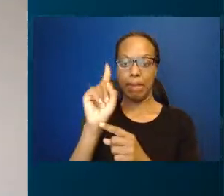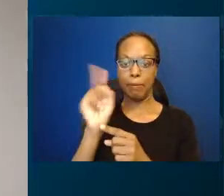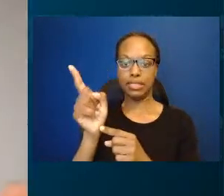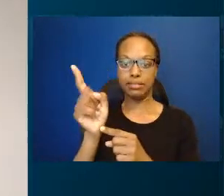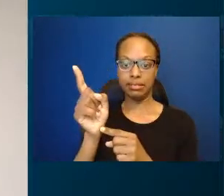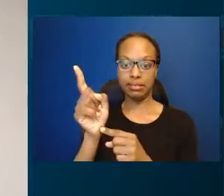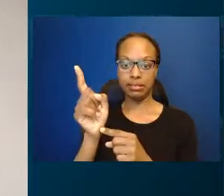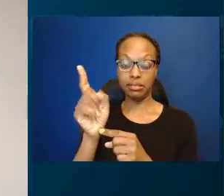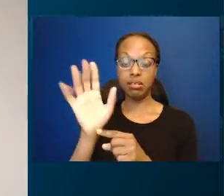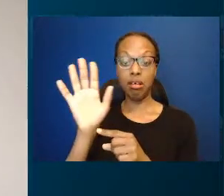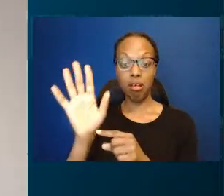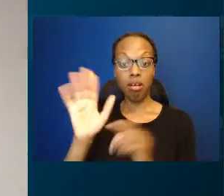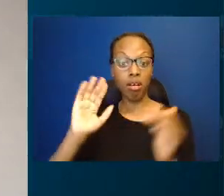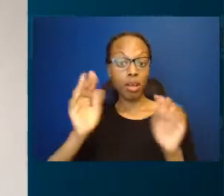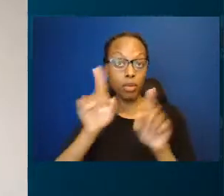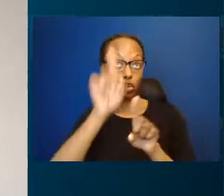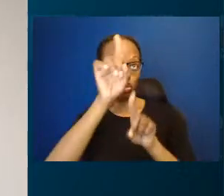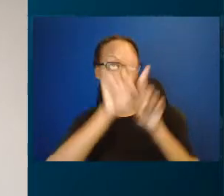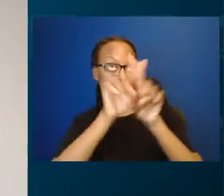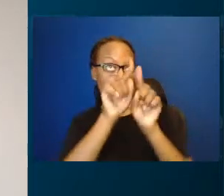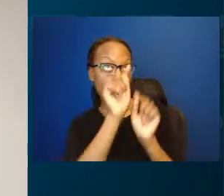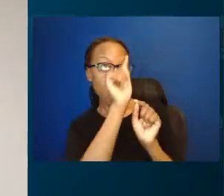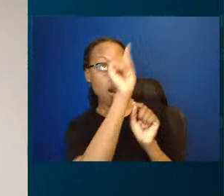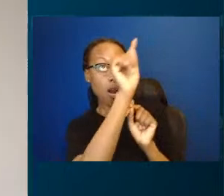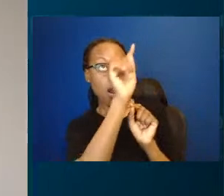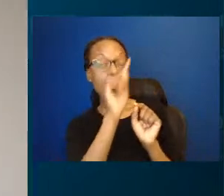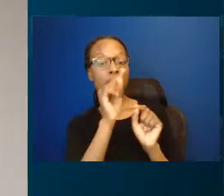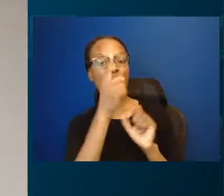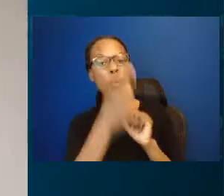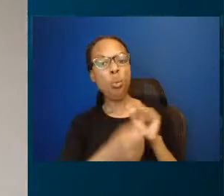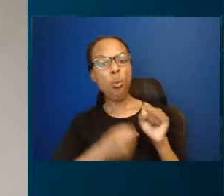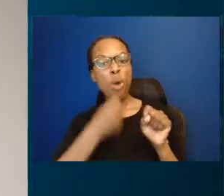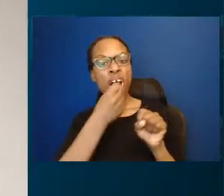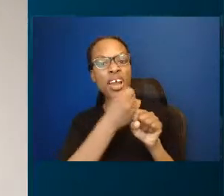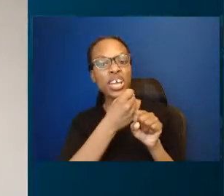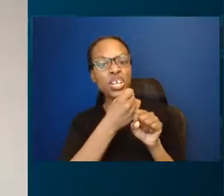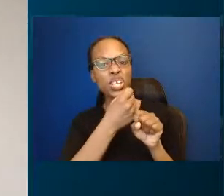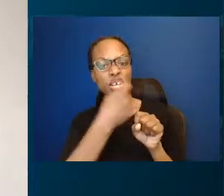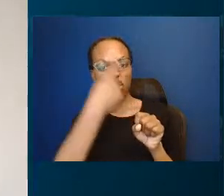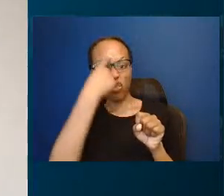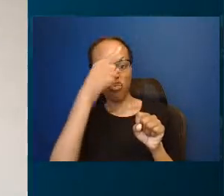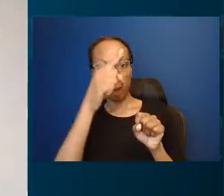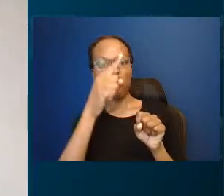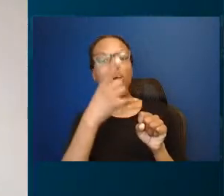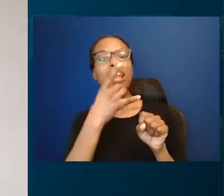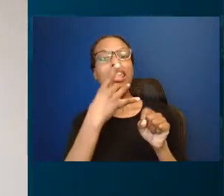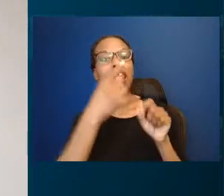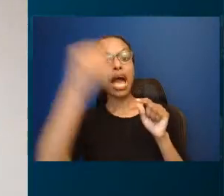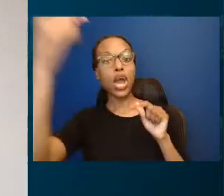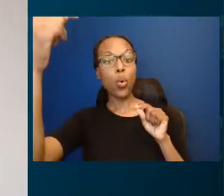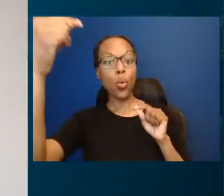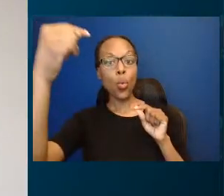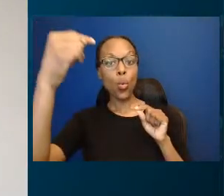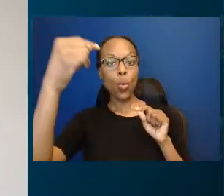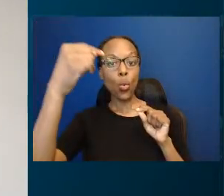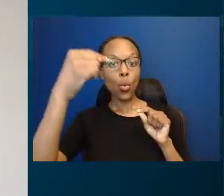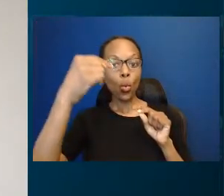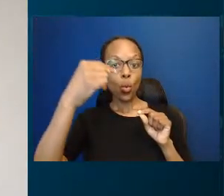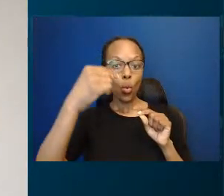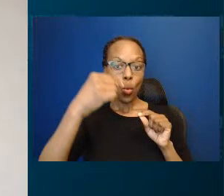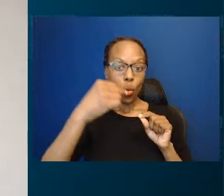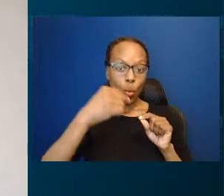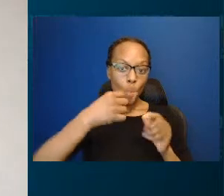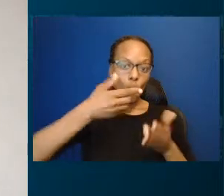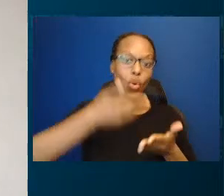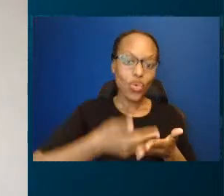star in the sky, and it takes you a year to get there, that light is about a year old. So it's about more of a